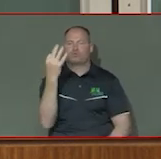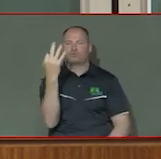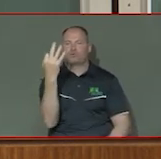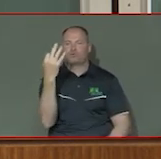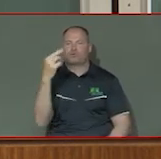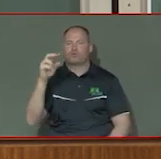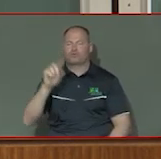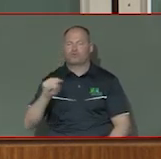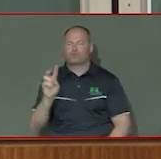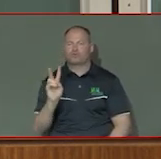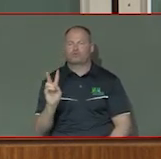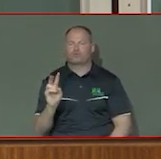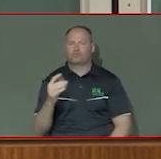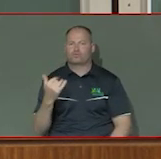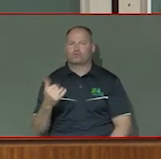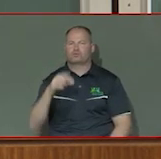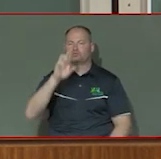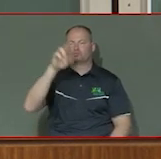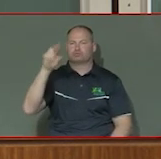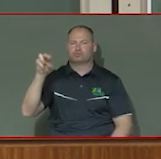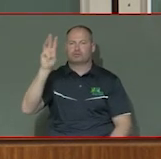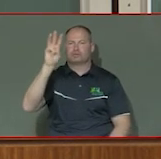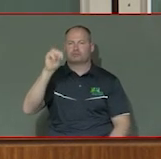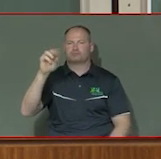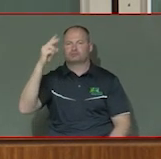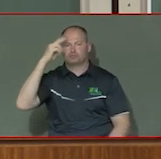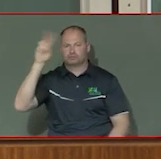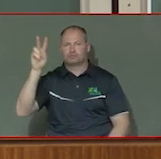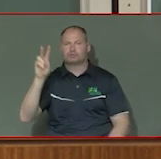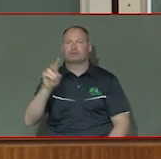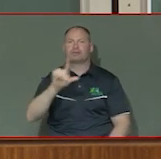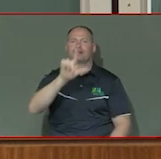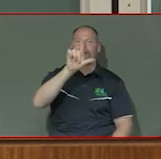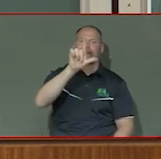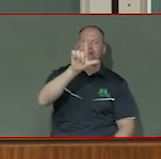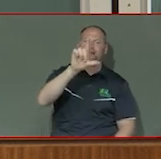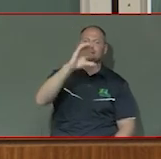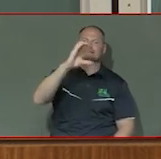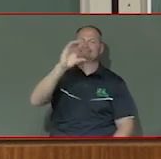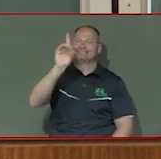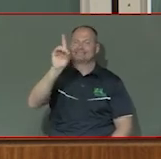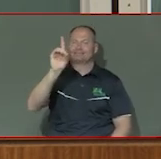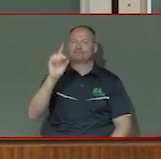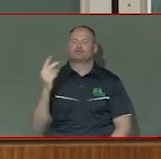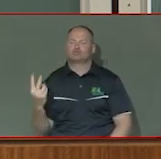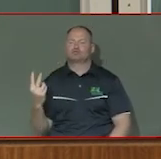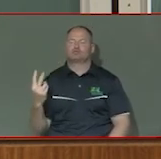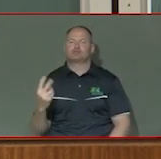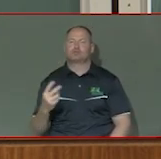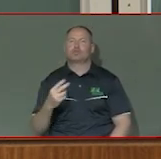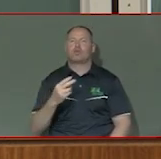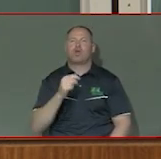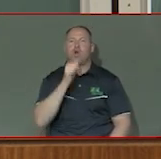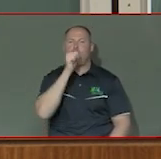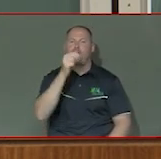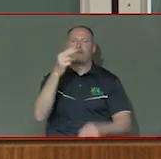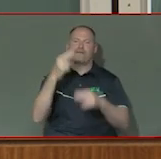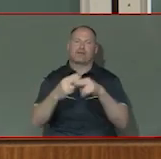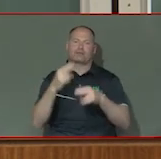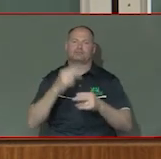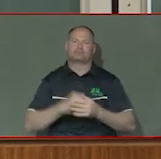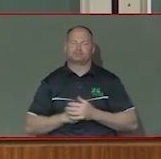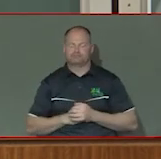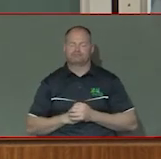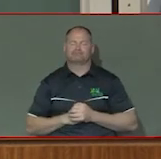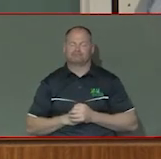minus the square root of 1 minus m squared over 2, LCD 2, final answer. Are you happy with it? Okay, people, do